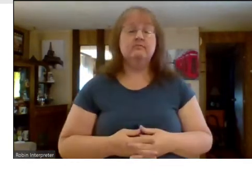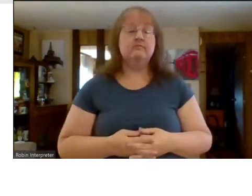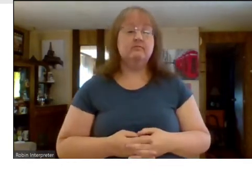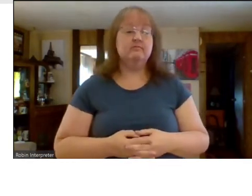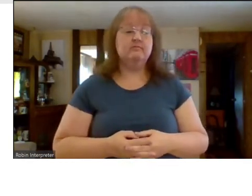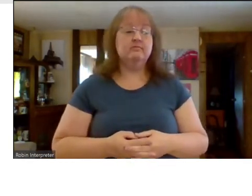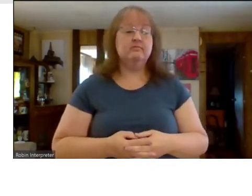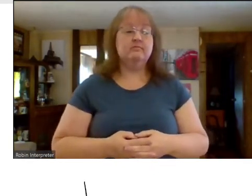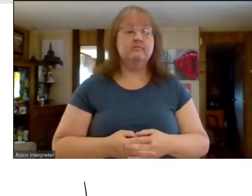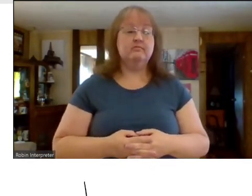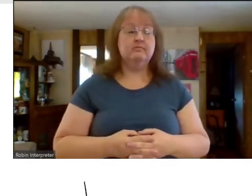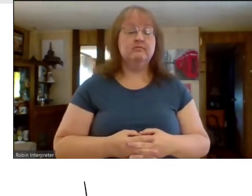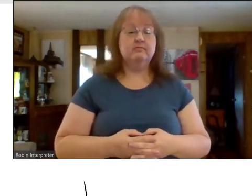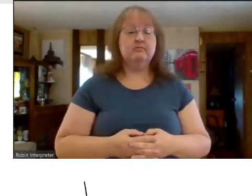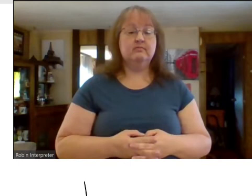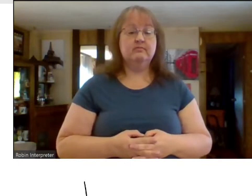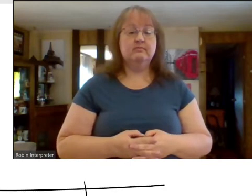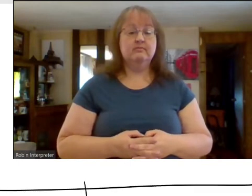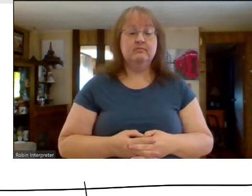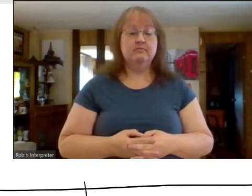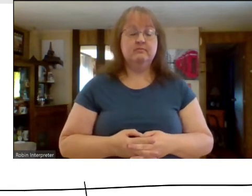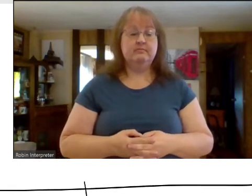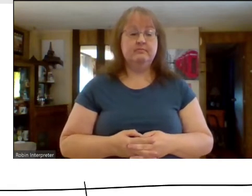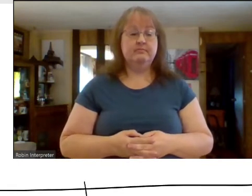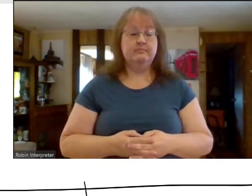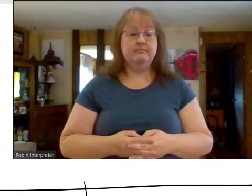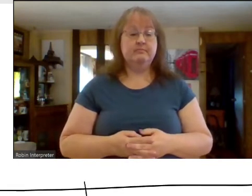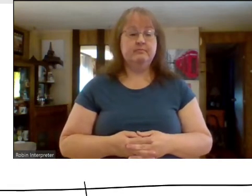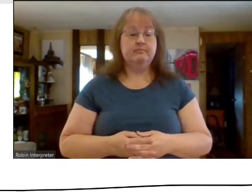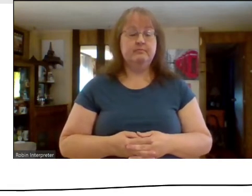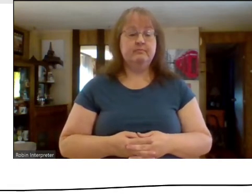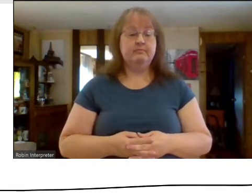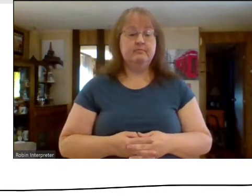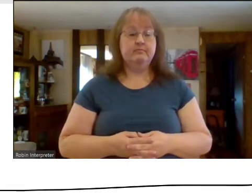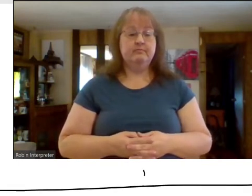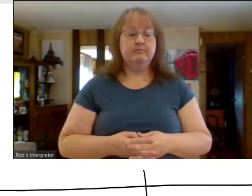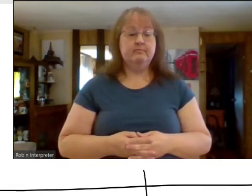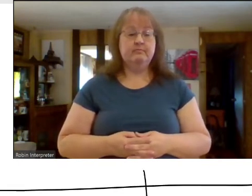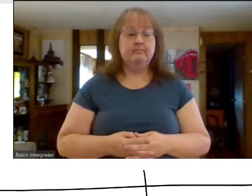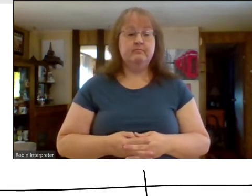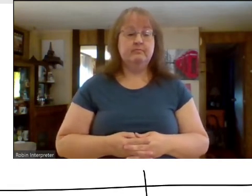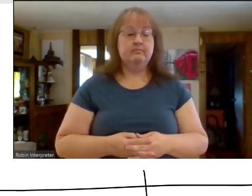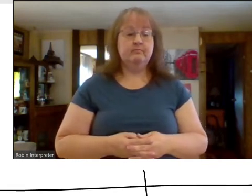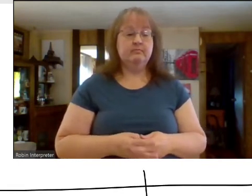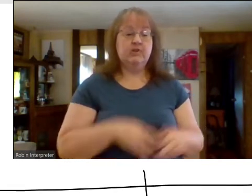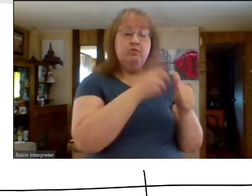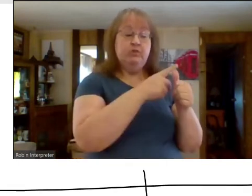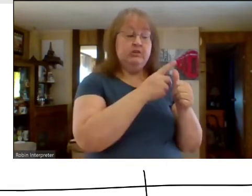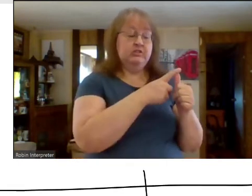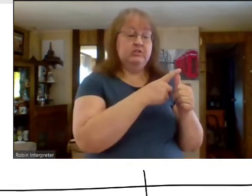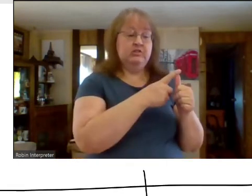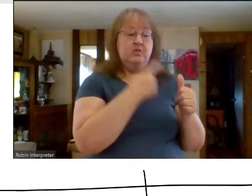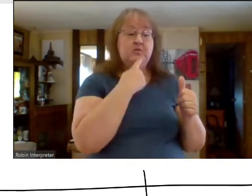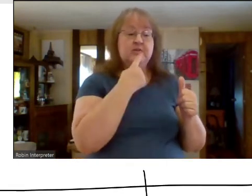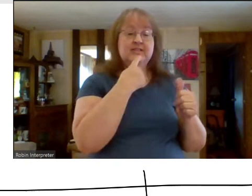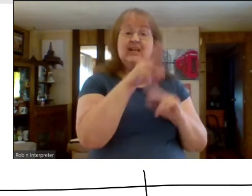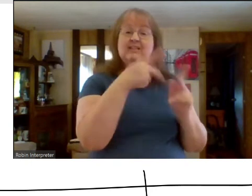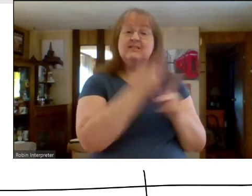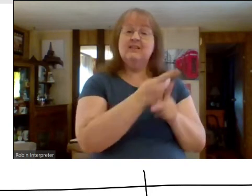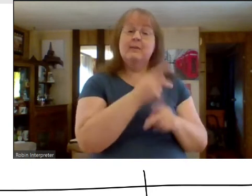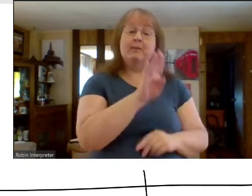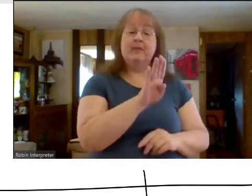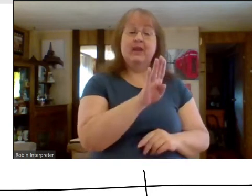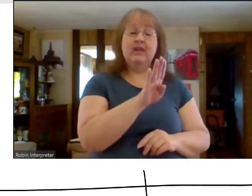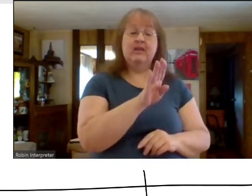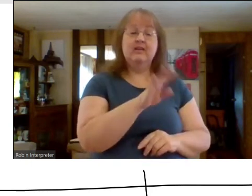All right, so I'm going to show you both ways, just in case. Okay, so I'll make one smaller. All right, so the first way